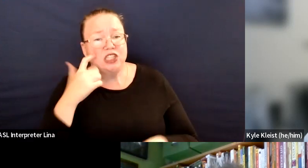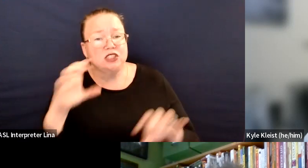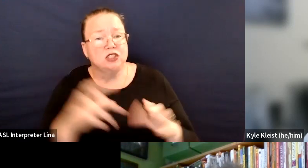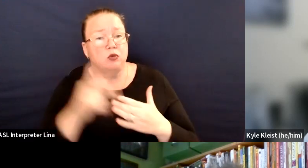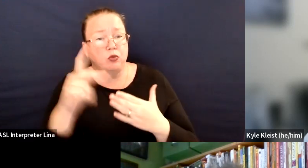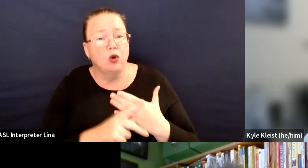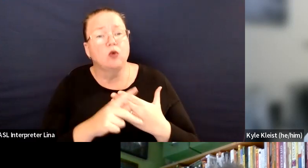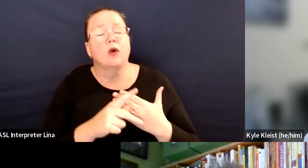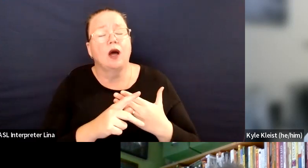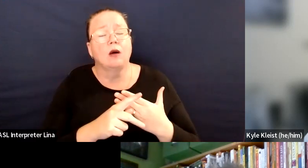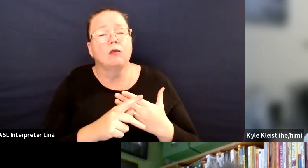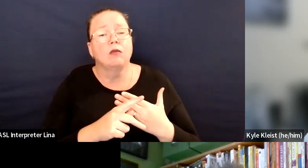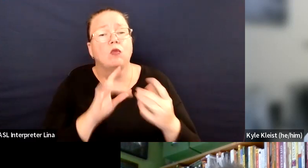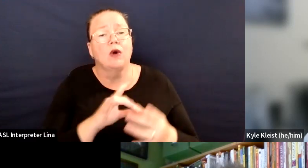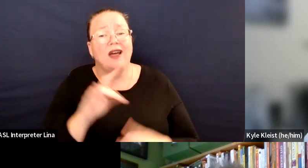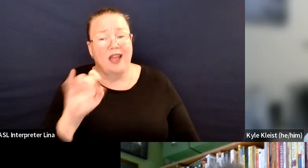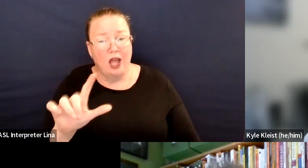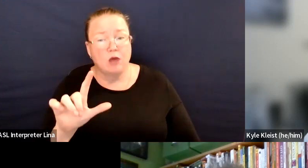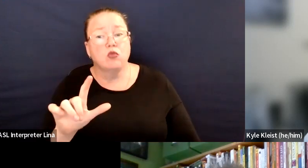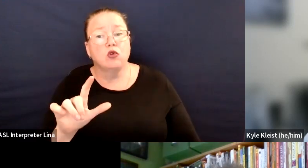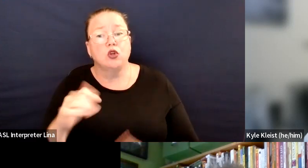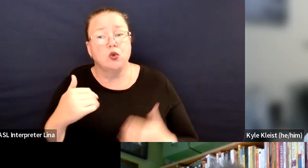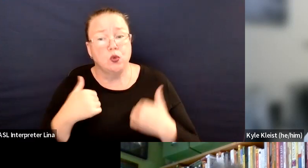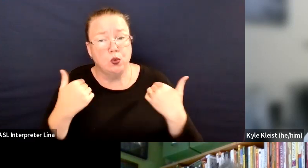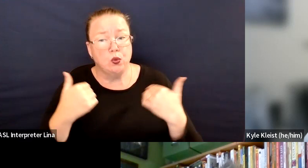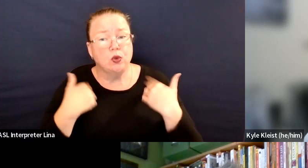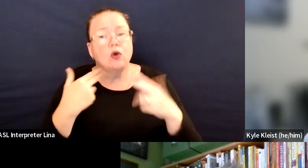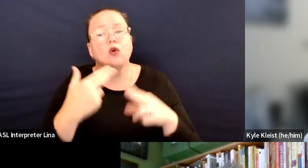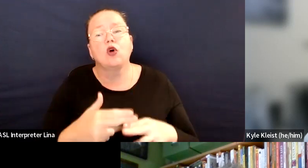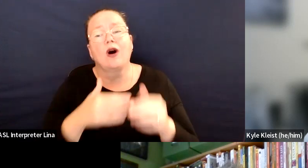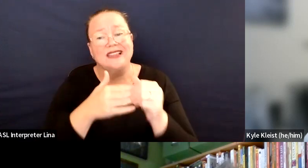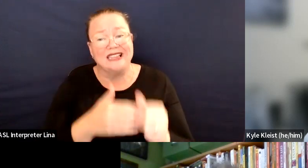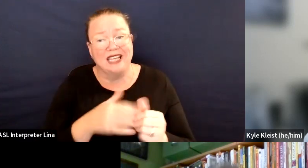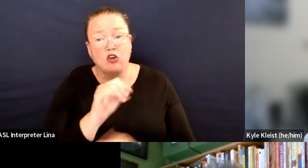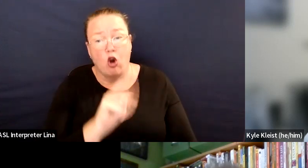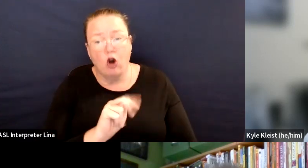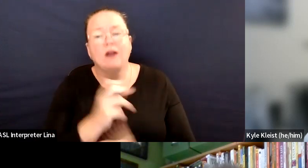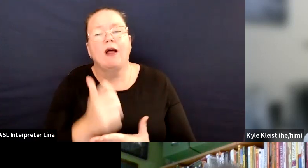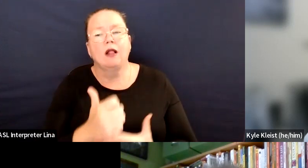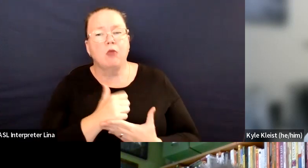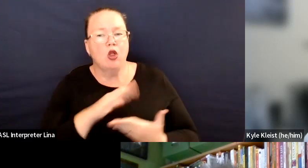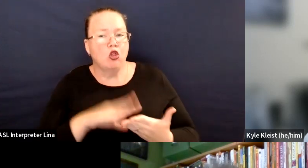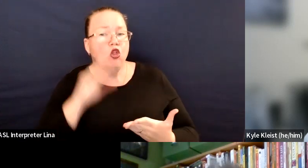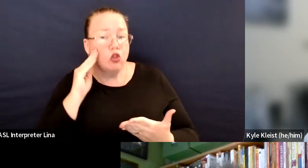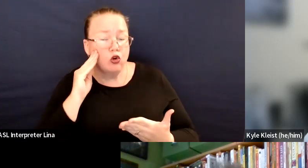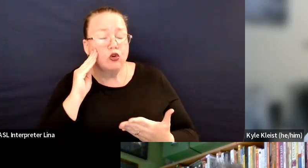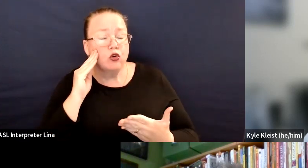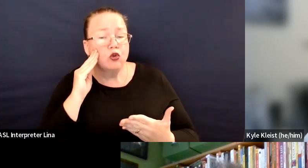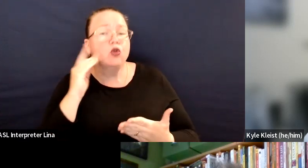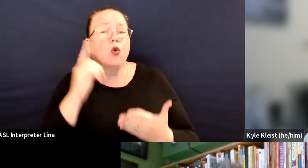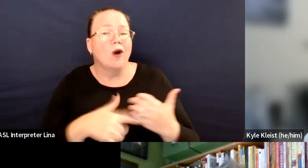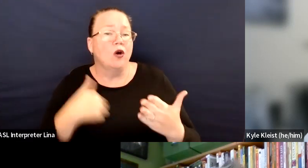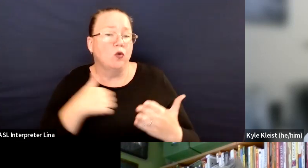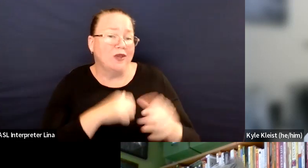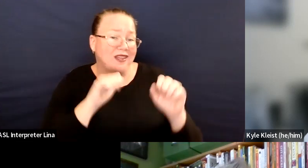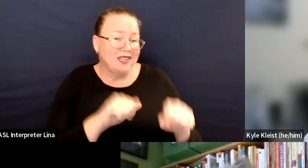on April Youth called Lead On. It helped us learn on what we can